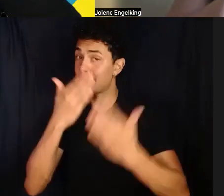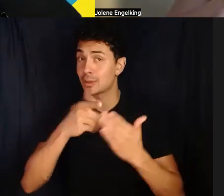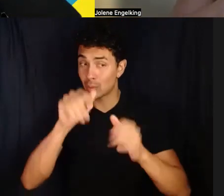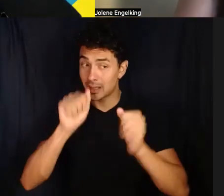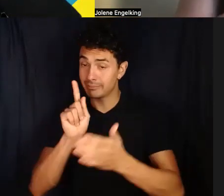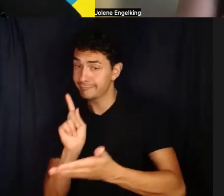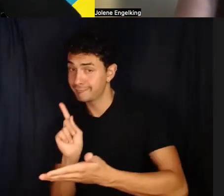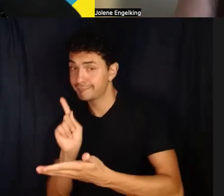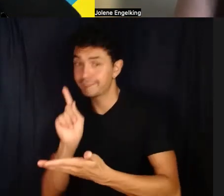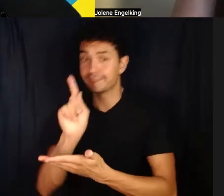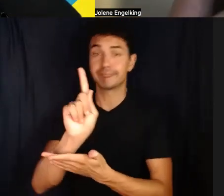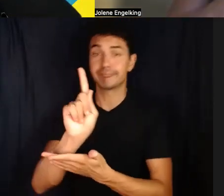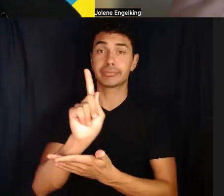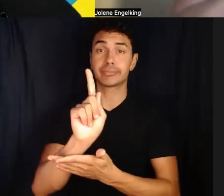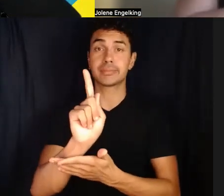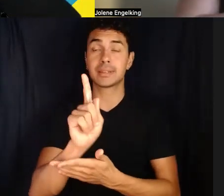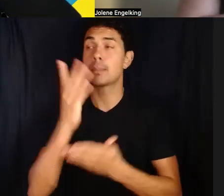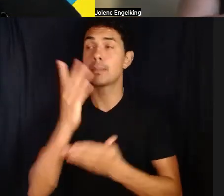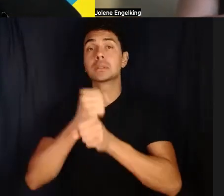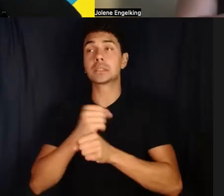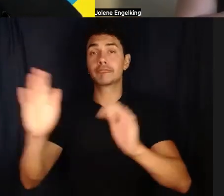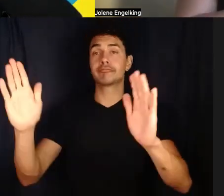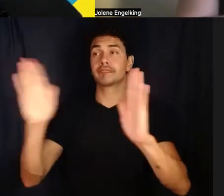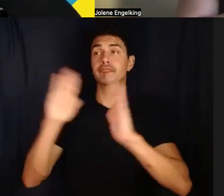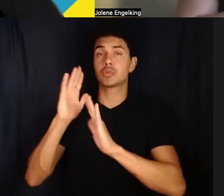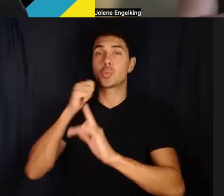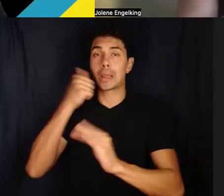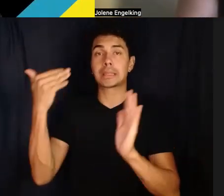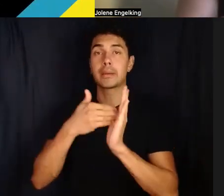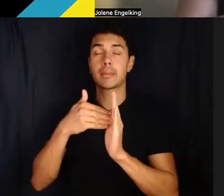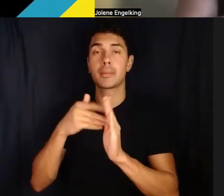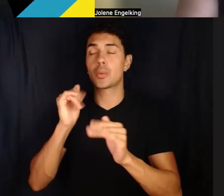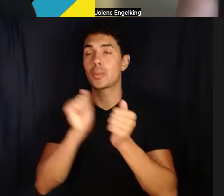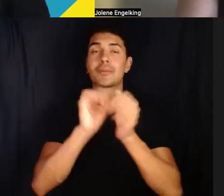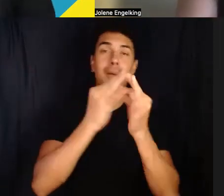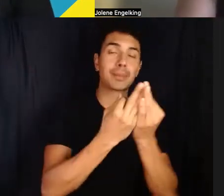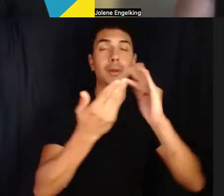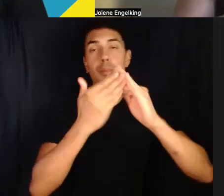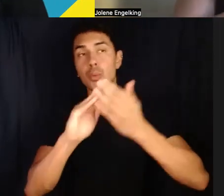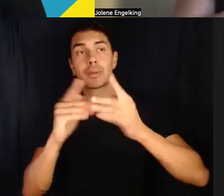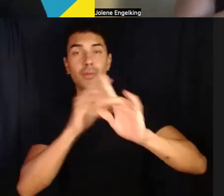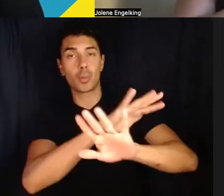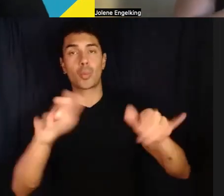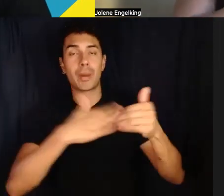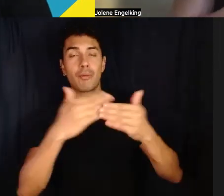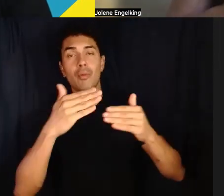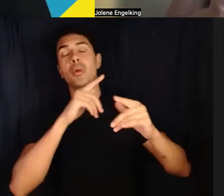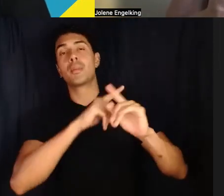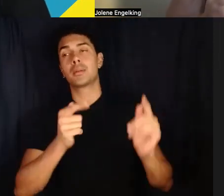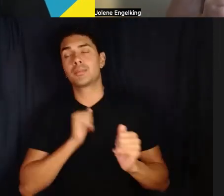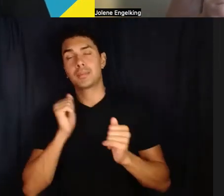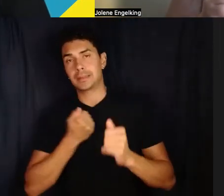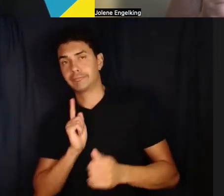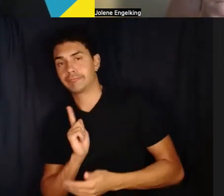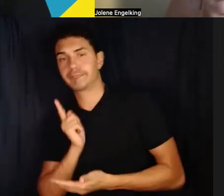if it's not being directed at you. Work in conjunction with families and communities and all of that. But as Native people,